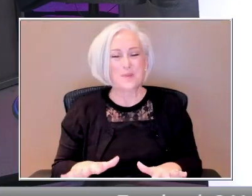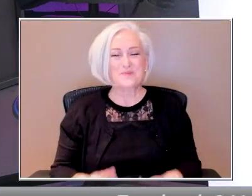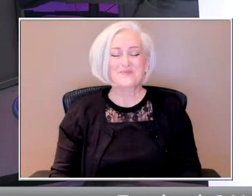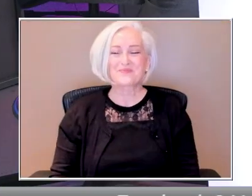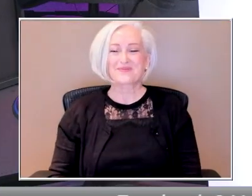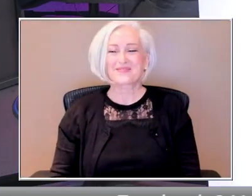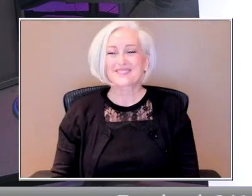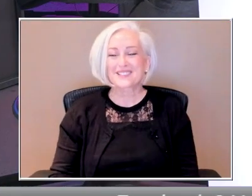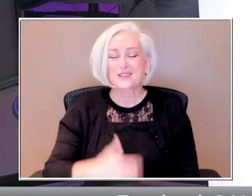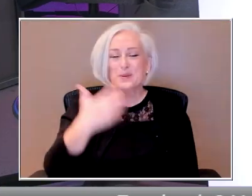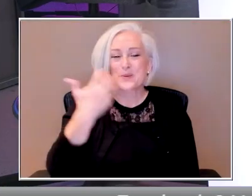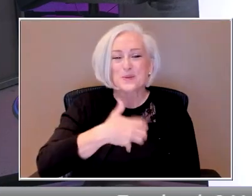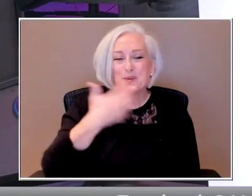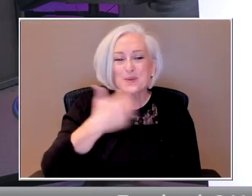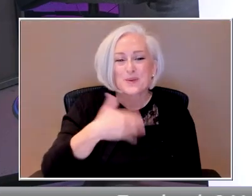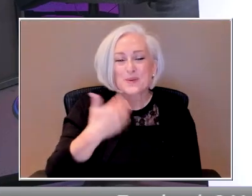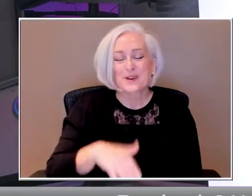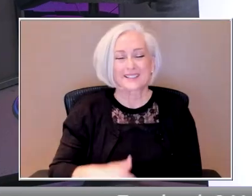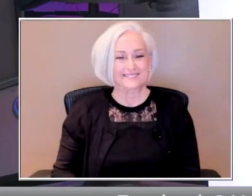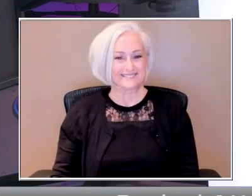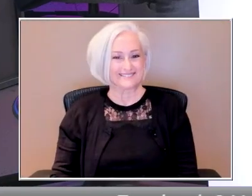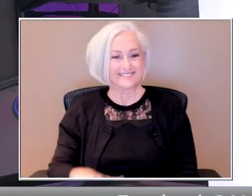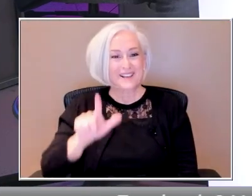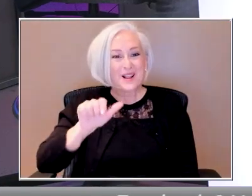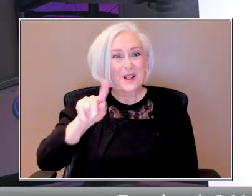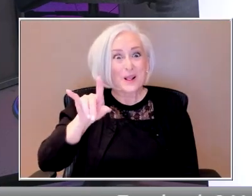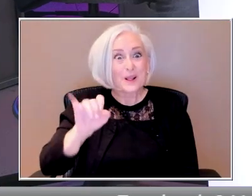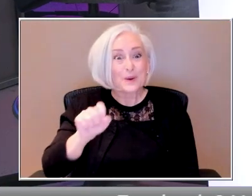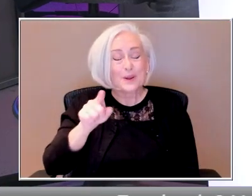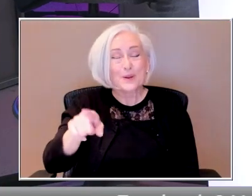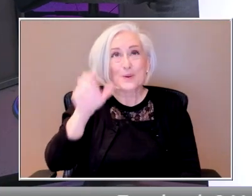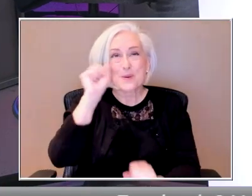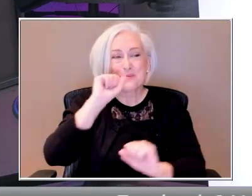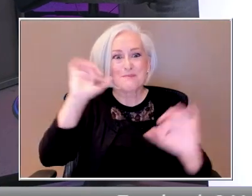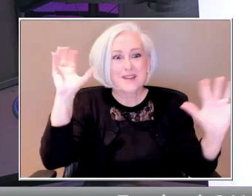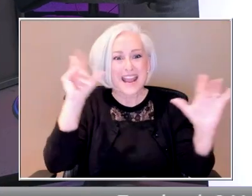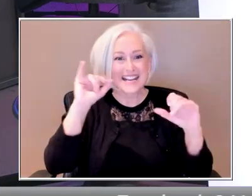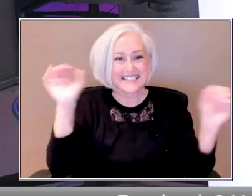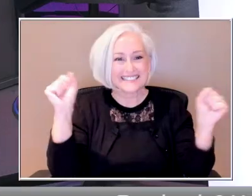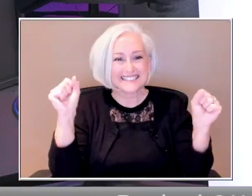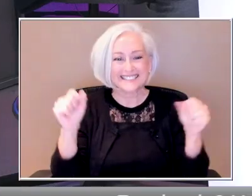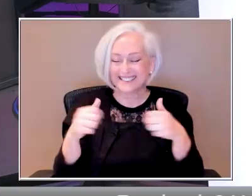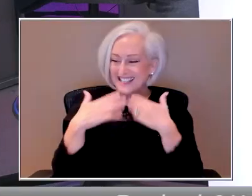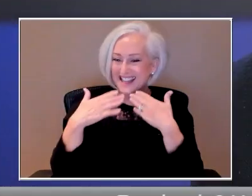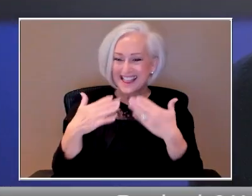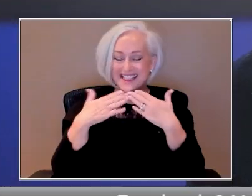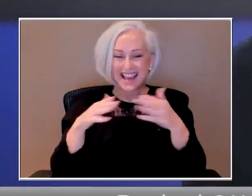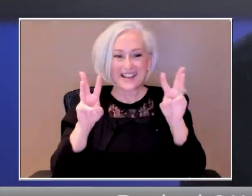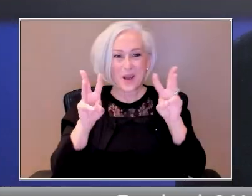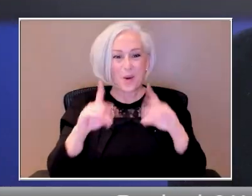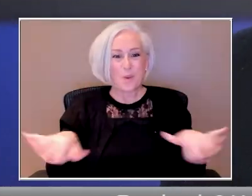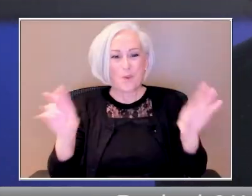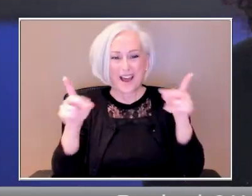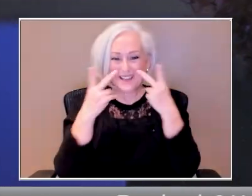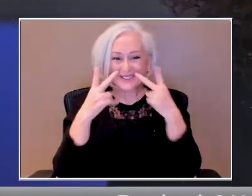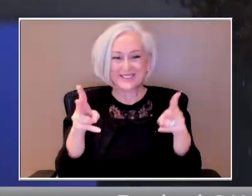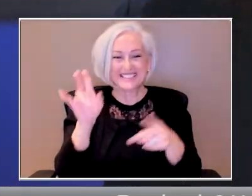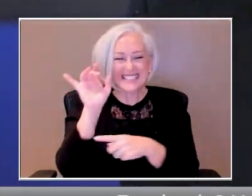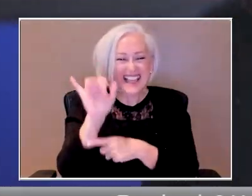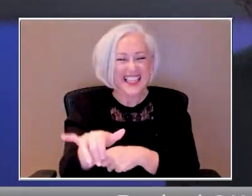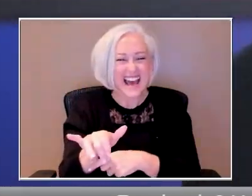Wow. Luke, you are amazing. Thanks. That's pretty wild seeing all that. Yeah, I